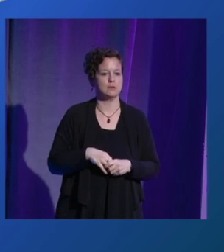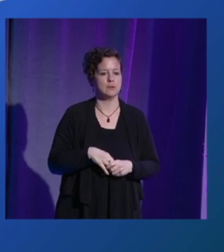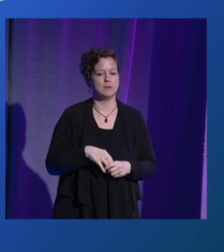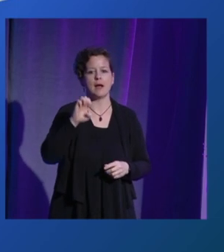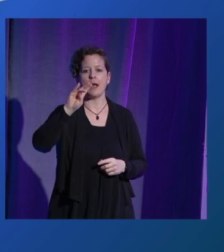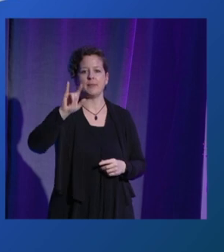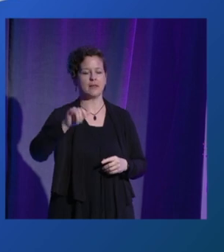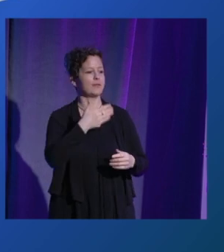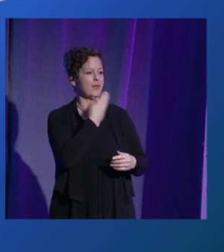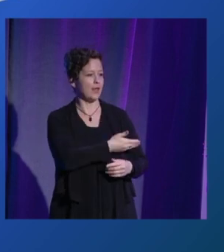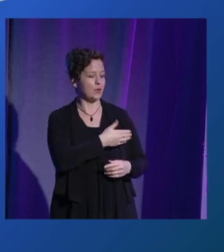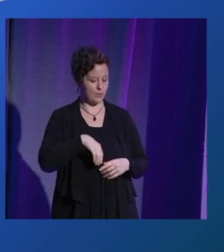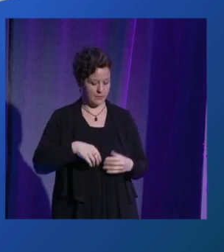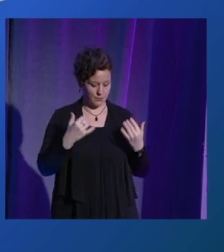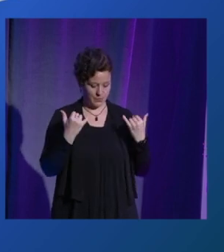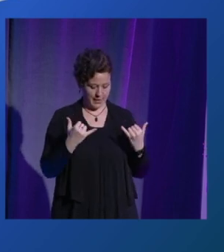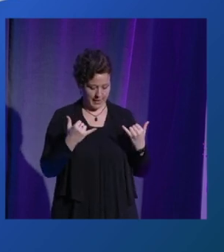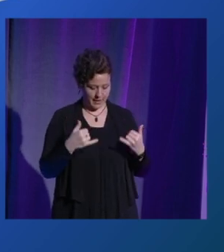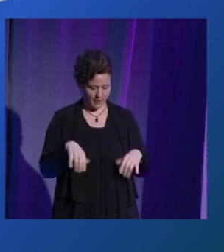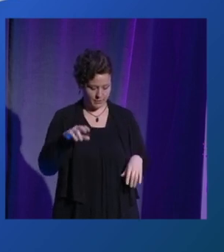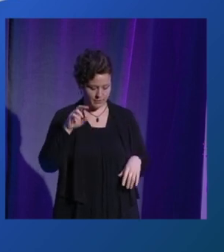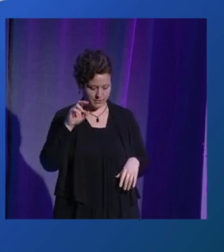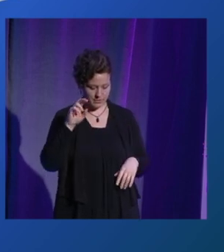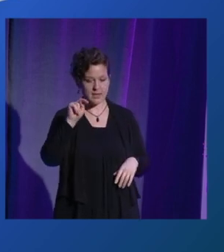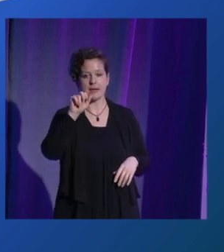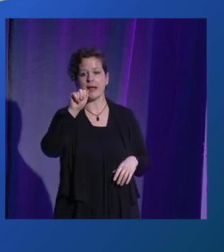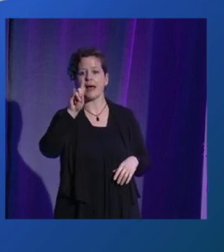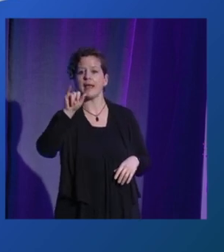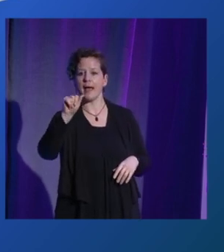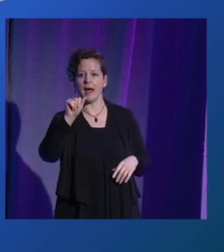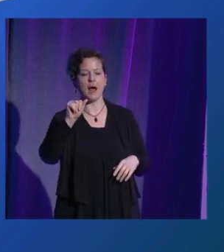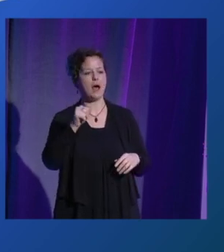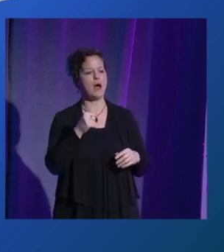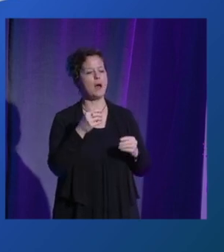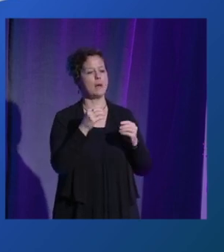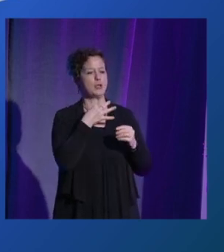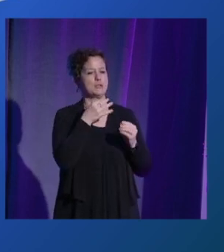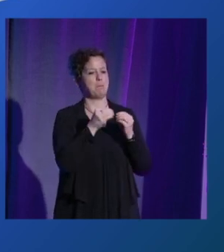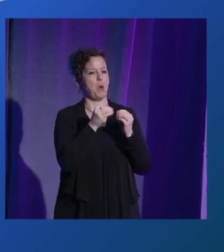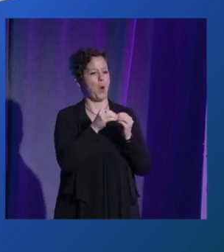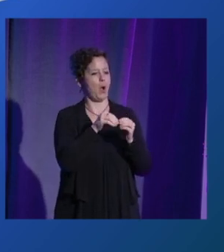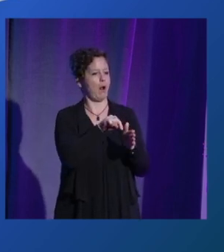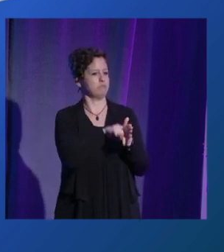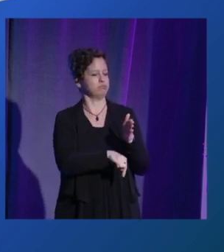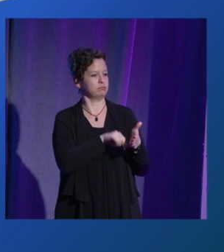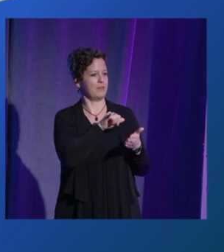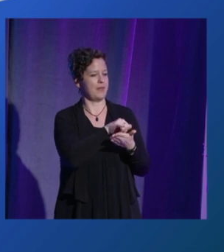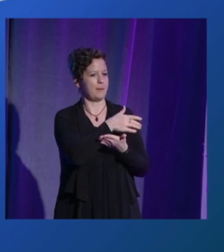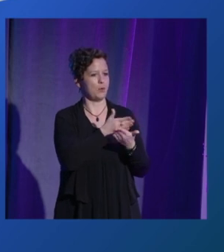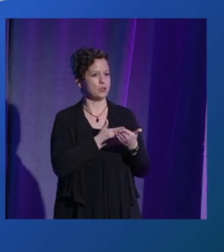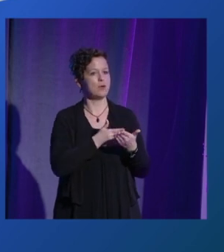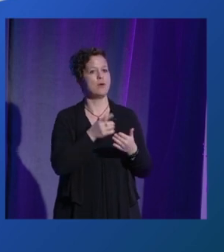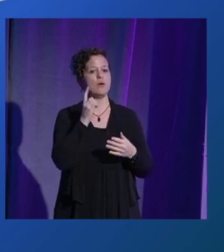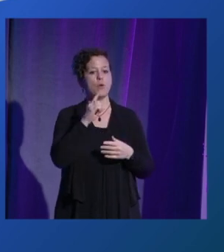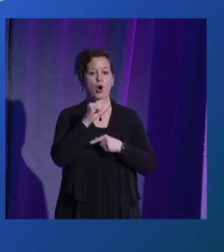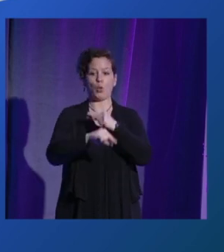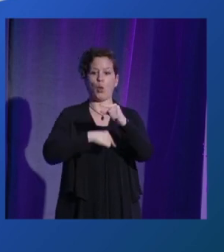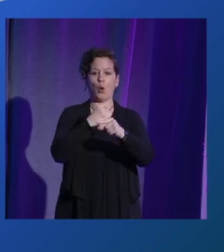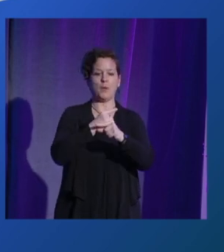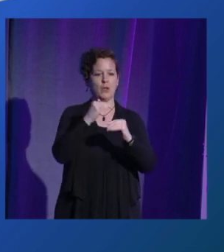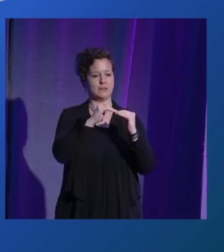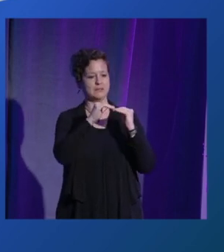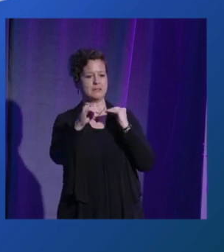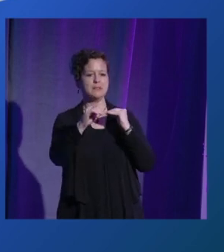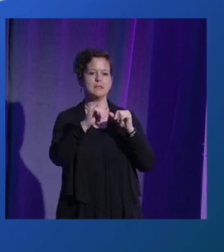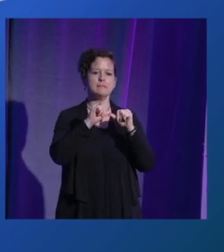Nadia I'll start with you and just kind of even pulling that threat even a bit further from a global sustainability goals perspective and